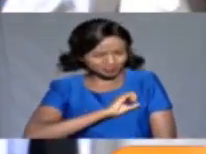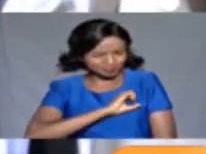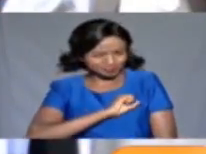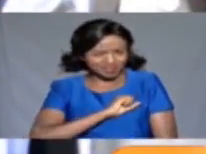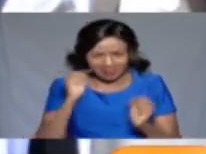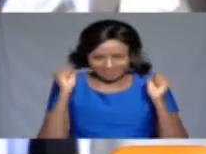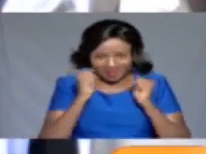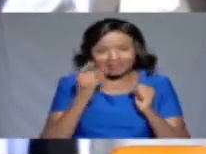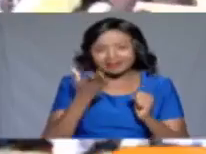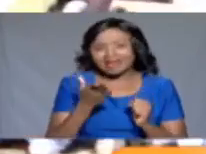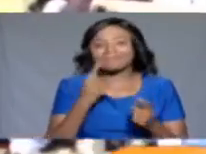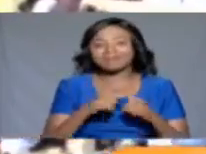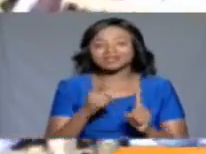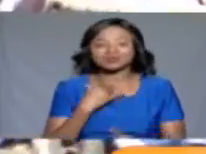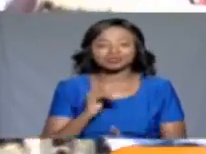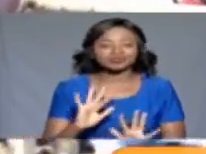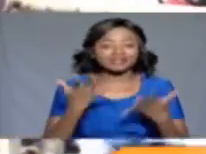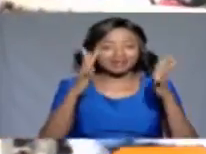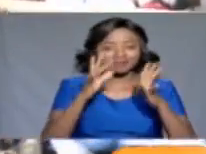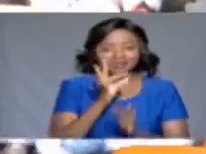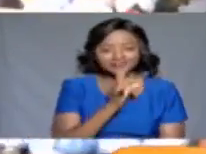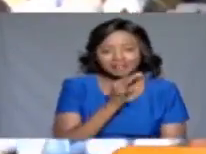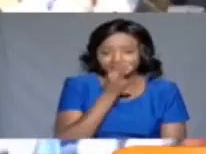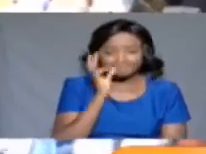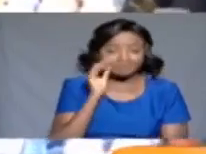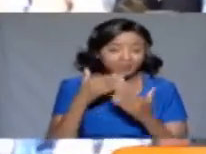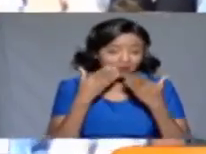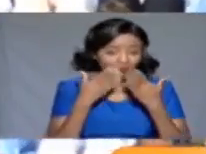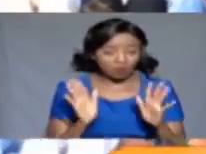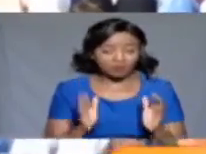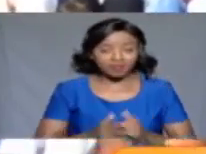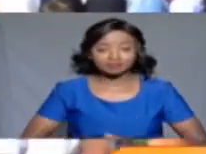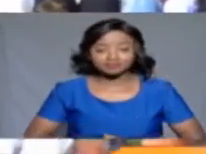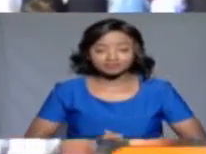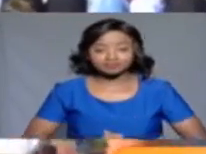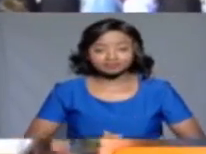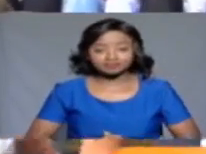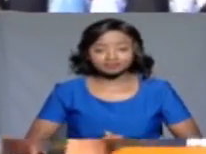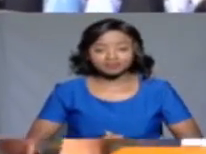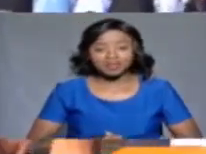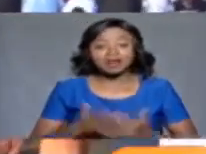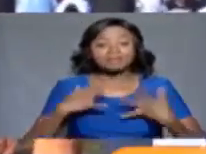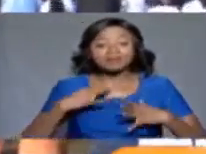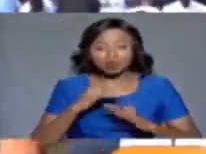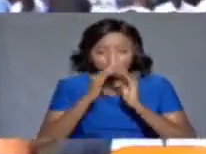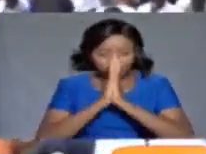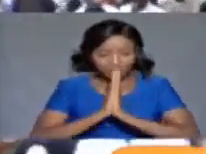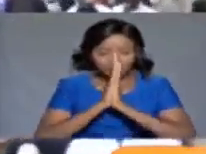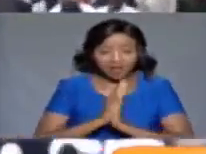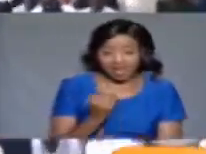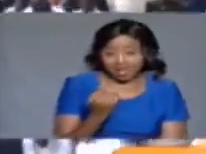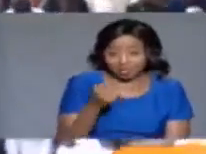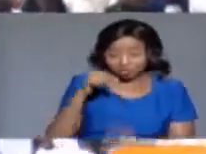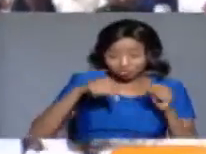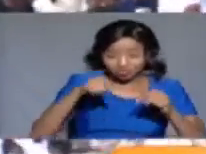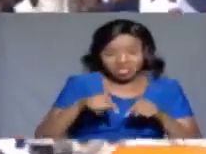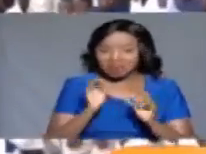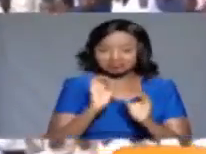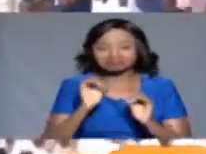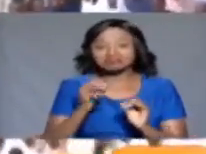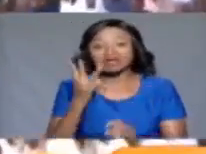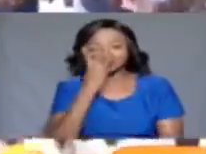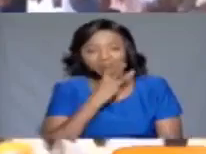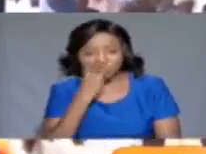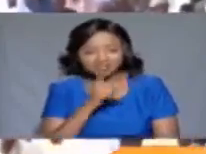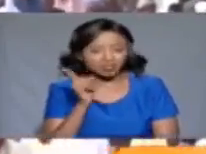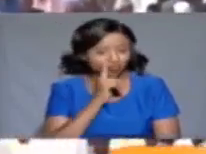in the Islamic calendar. A section of Muslim faithful who did not perform the prayers Tuesday will be marking Eid Ul Fitr on Wednesday. The day